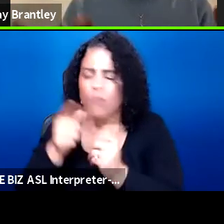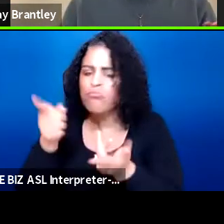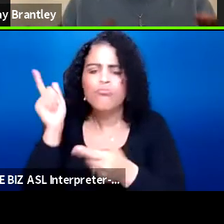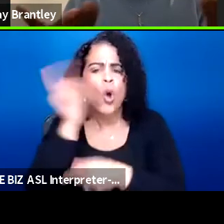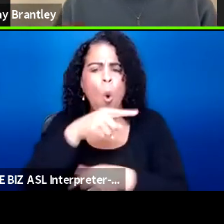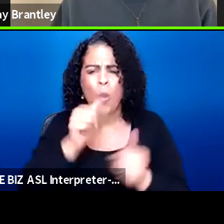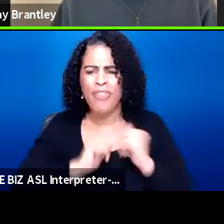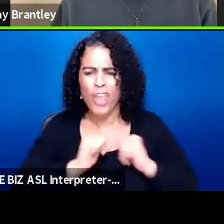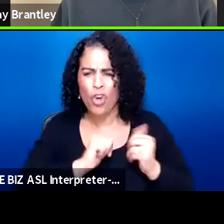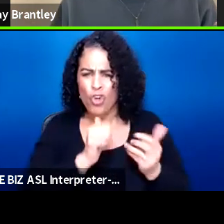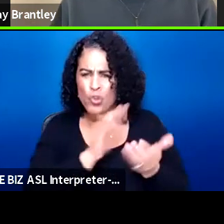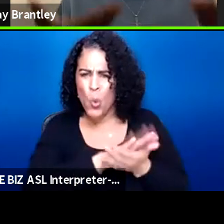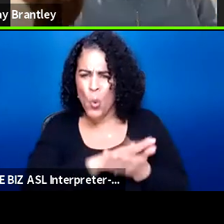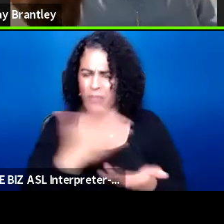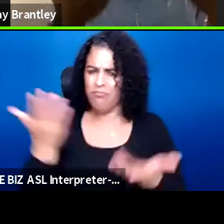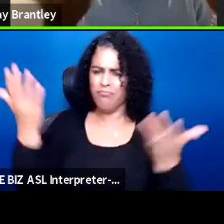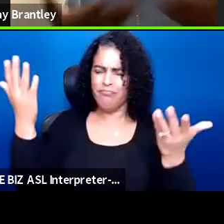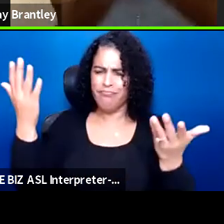like,